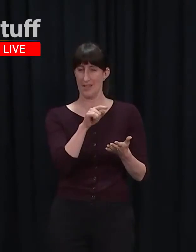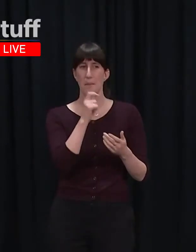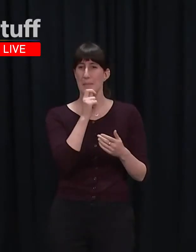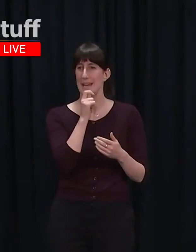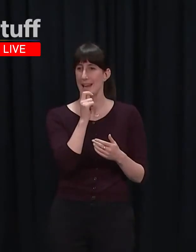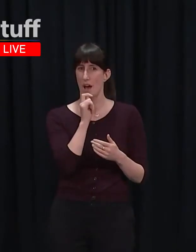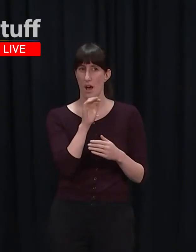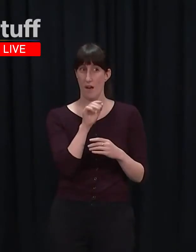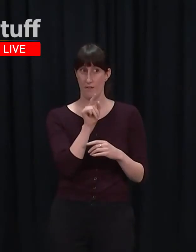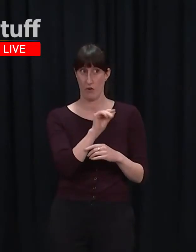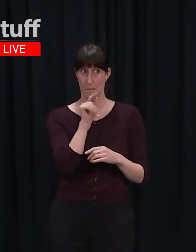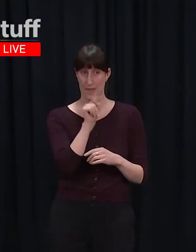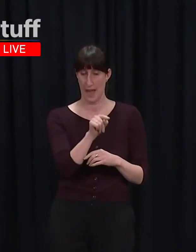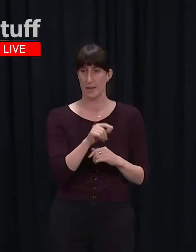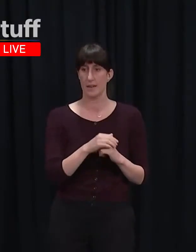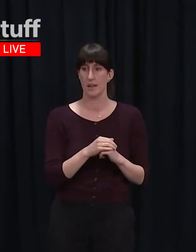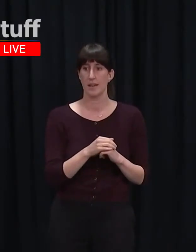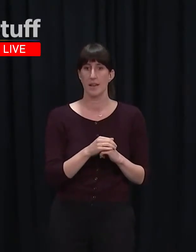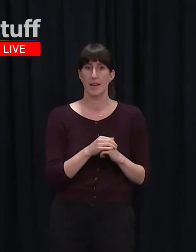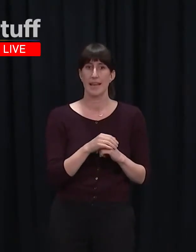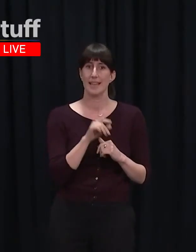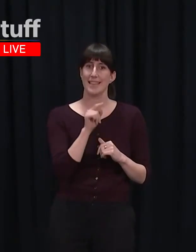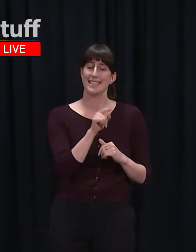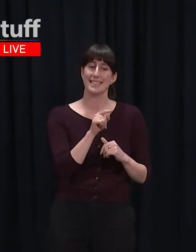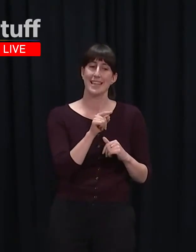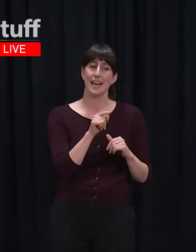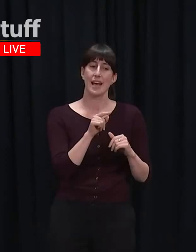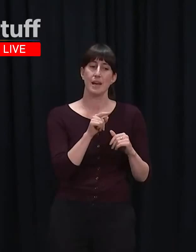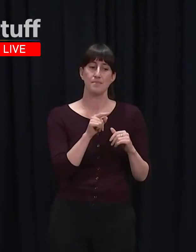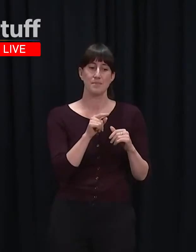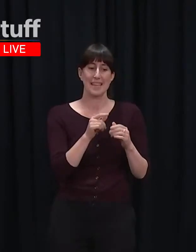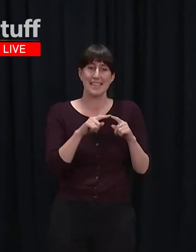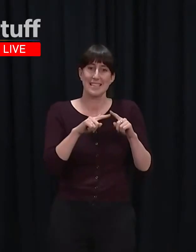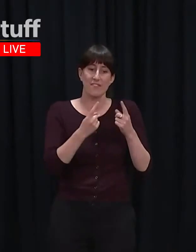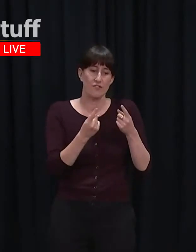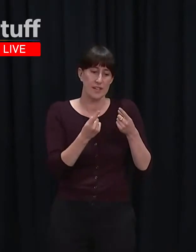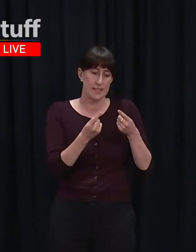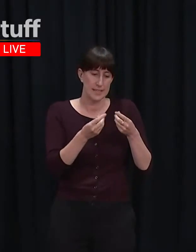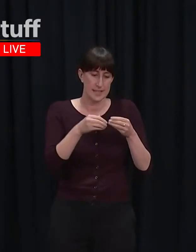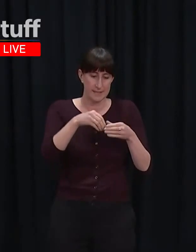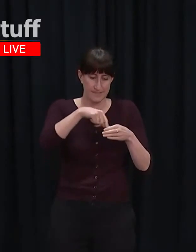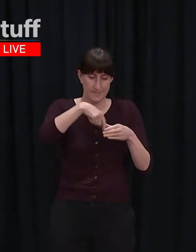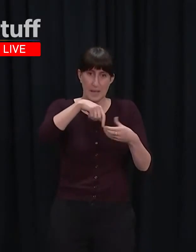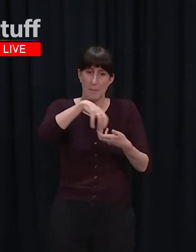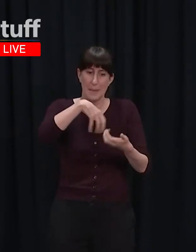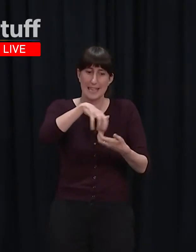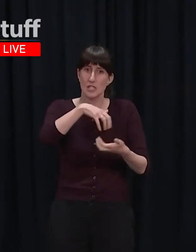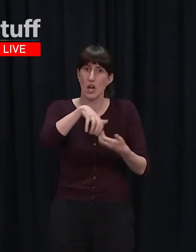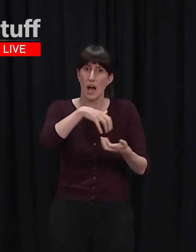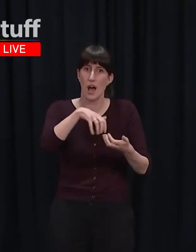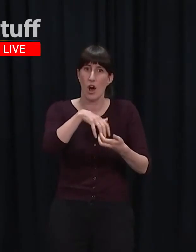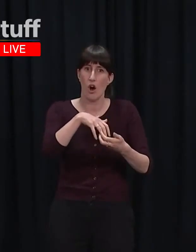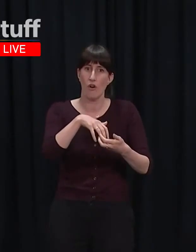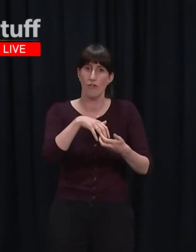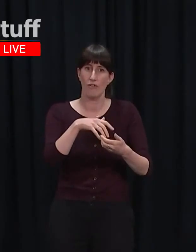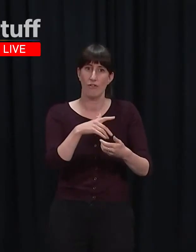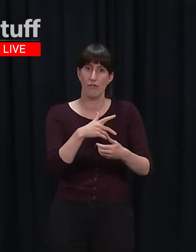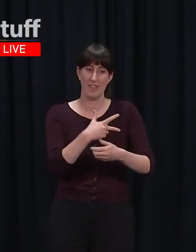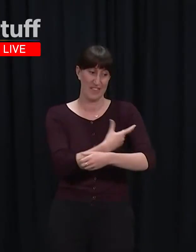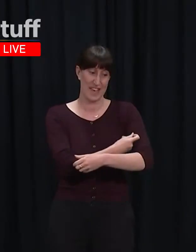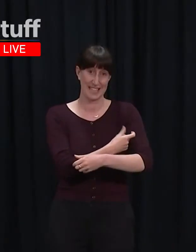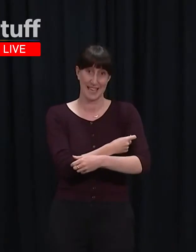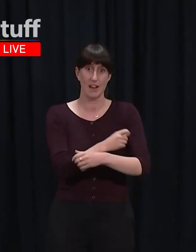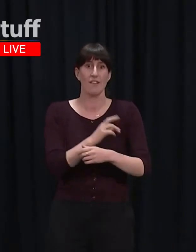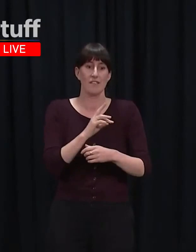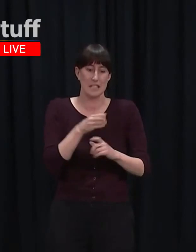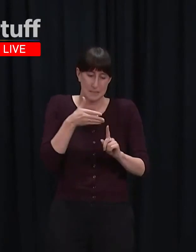stories about that, it was very clear that it is a pediatric formulation of the vaccine. And what our MedSafe team will be looking at is